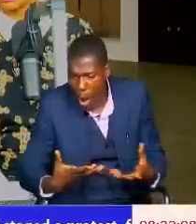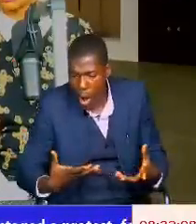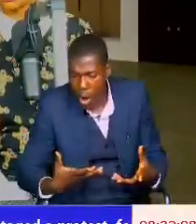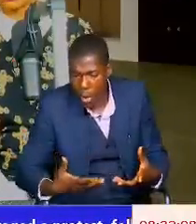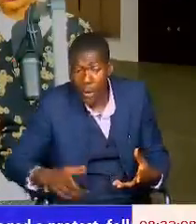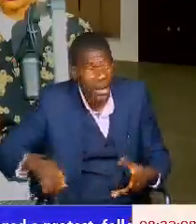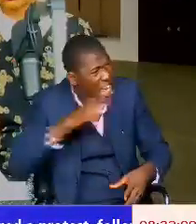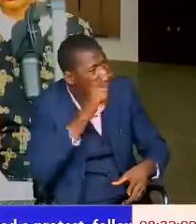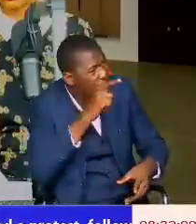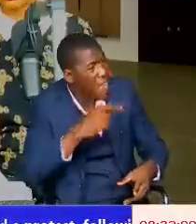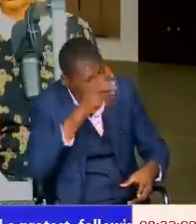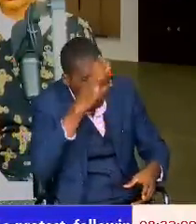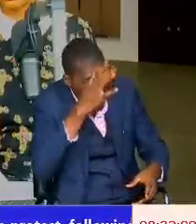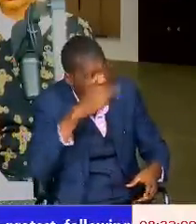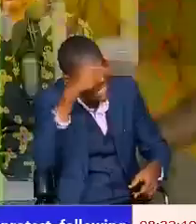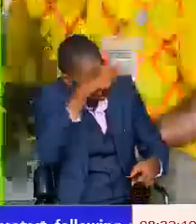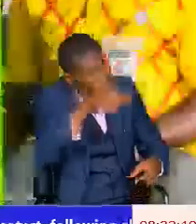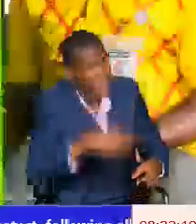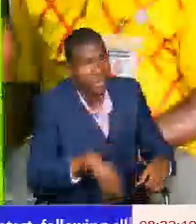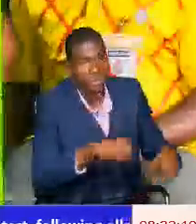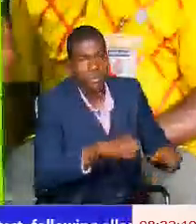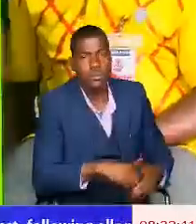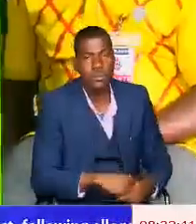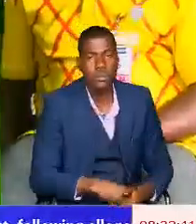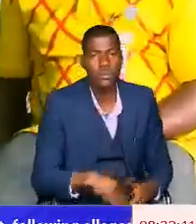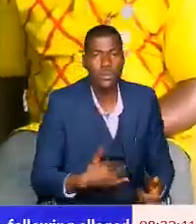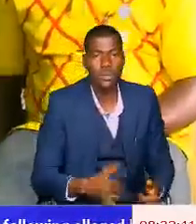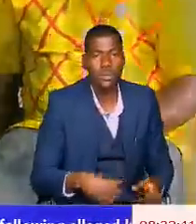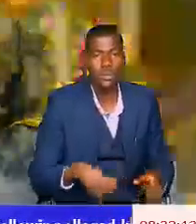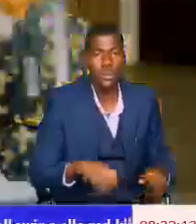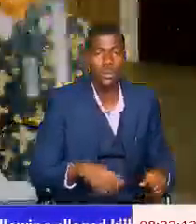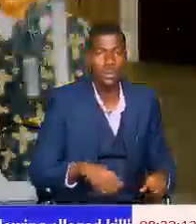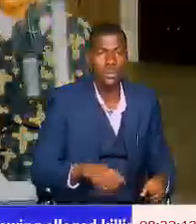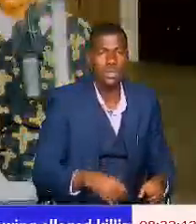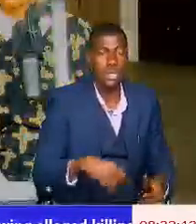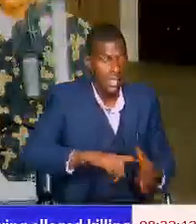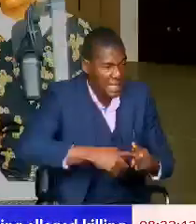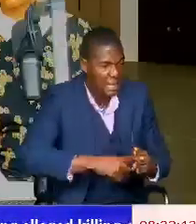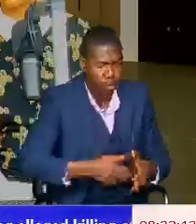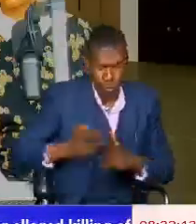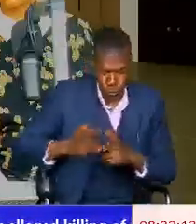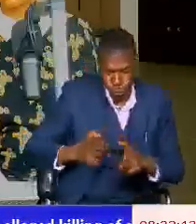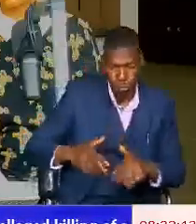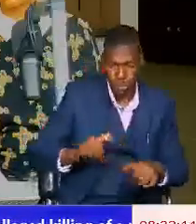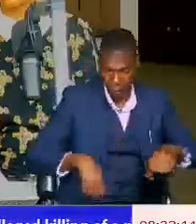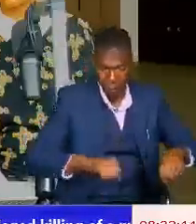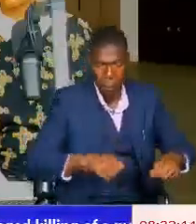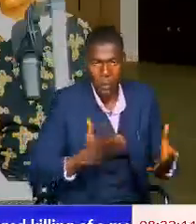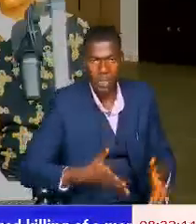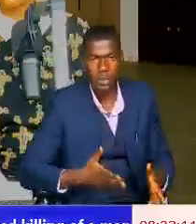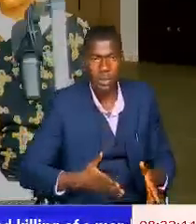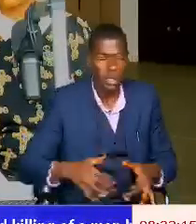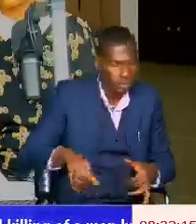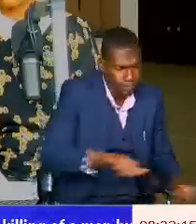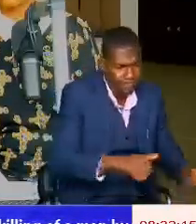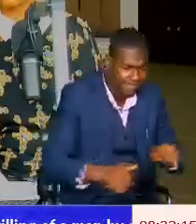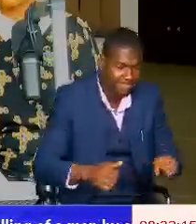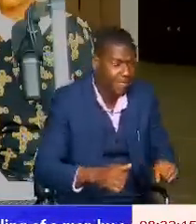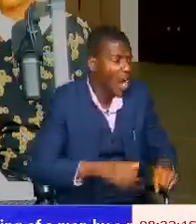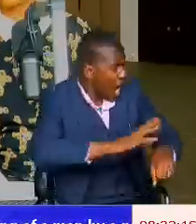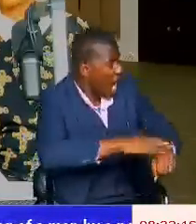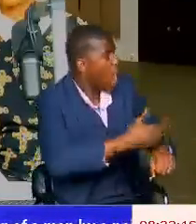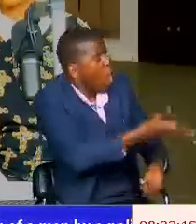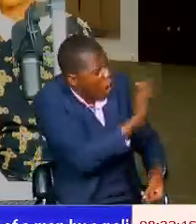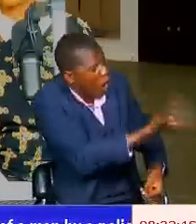Now the Okada man, they begin shoot the Okada man. The Okada man dodge. He call their members, waiting